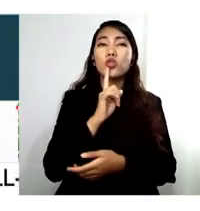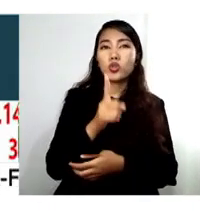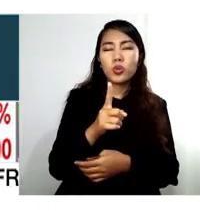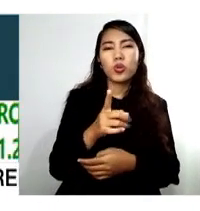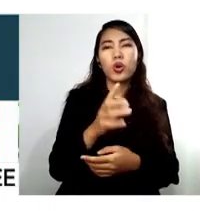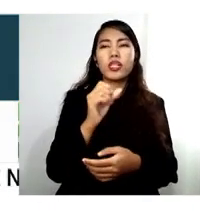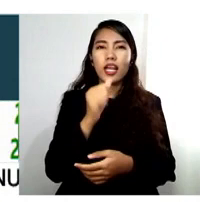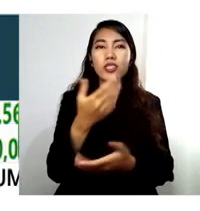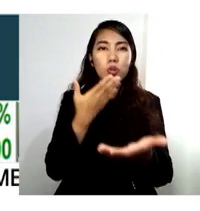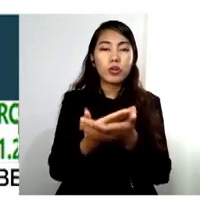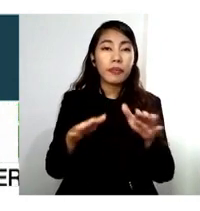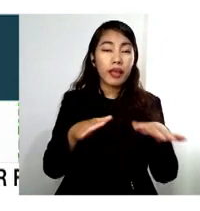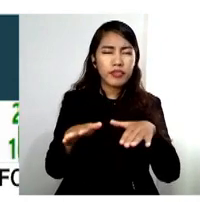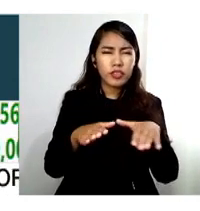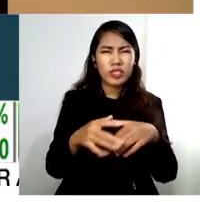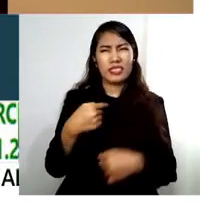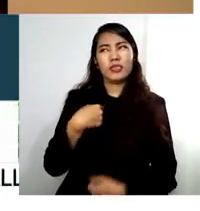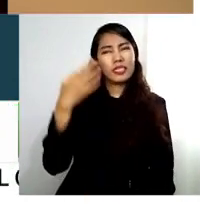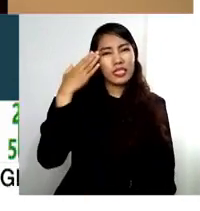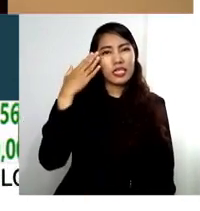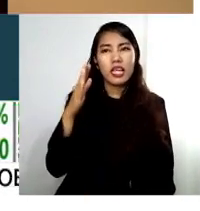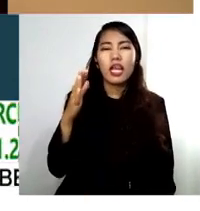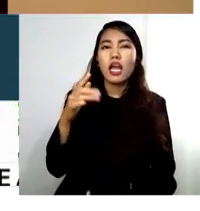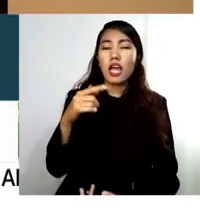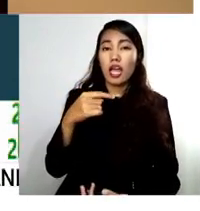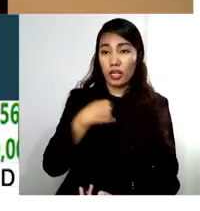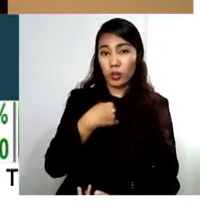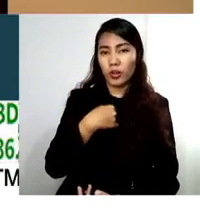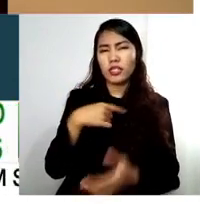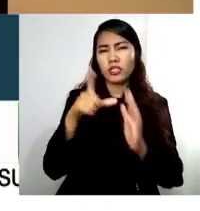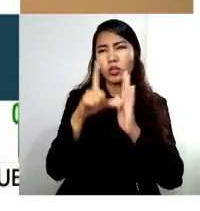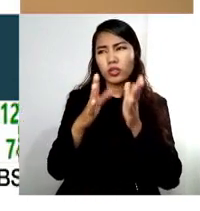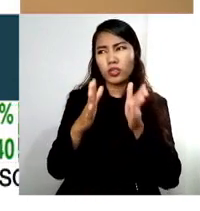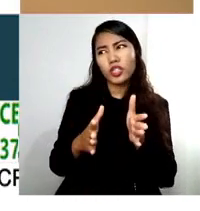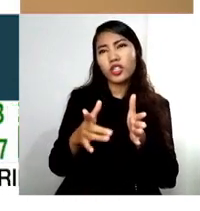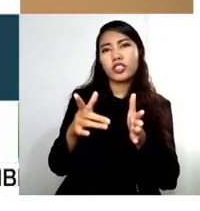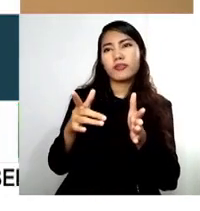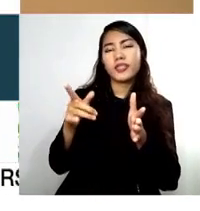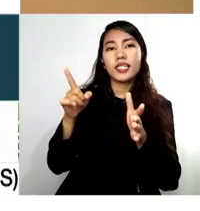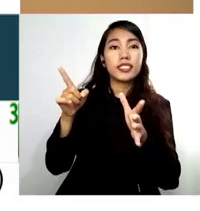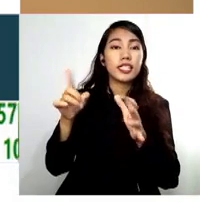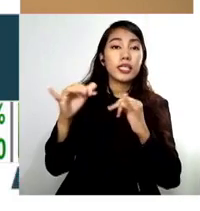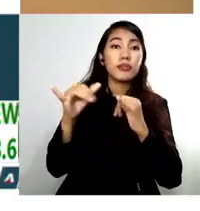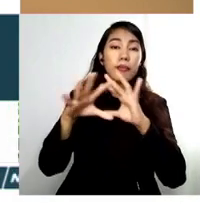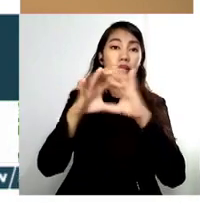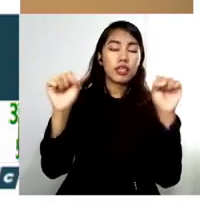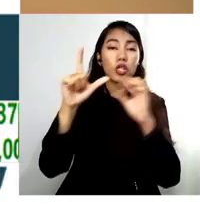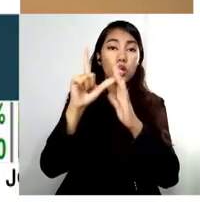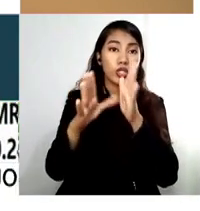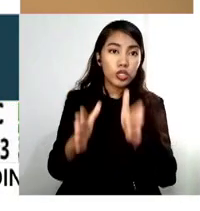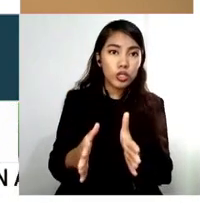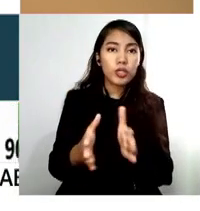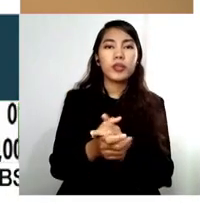me, the president's concern is, as a lawyer, as a politician, he has encouraged freedom of speech. He has not filed